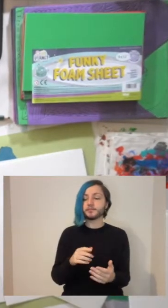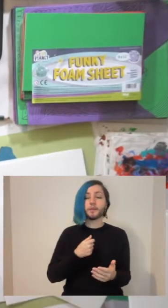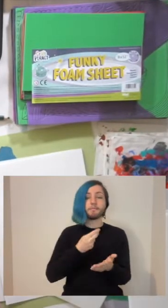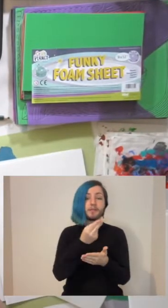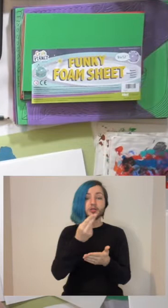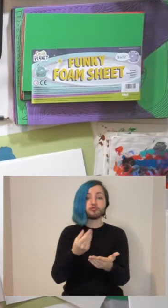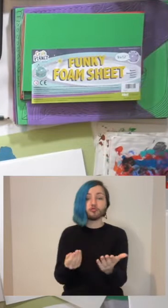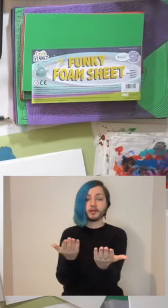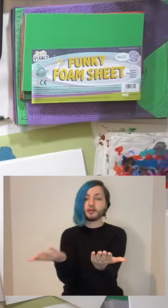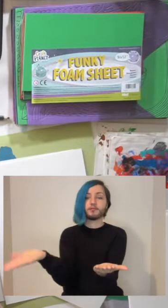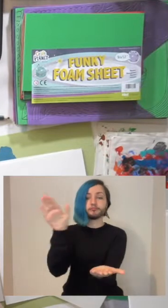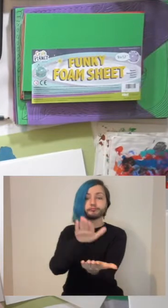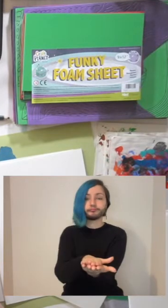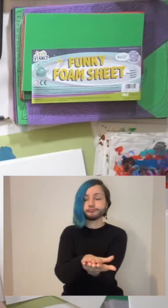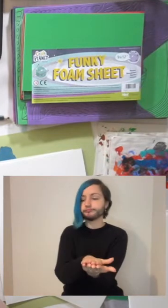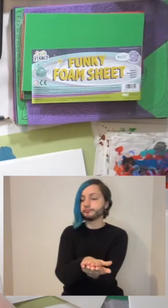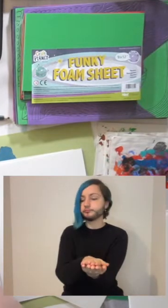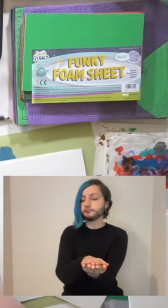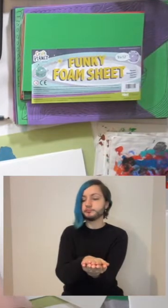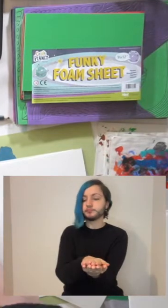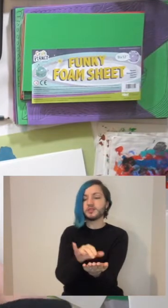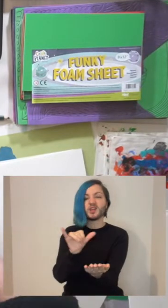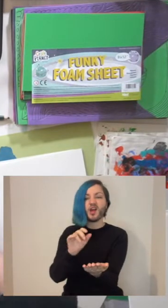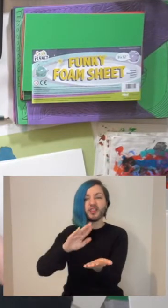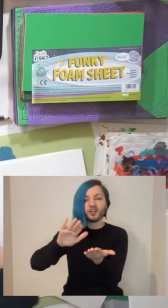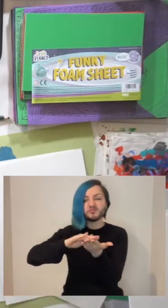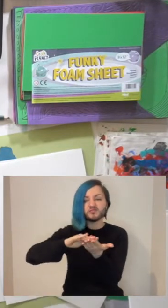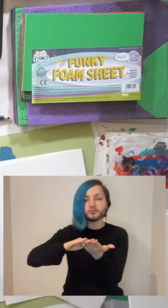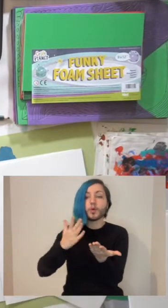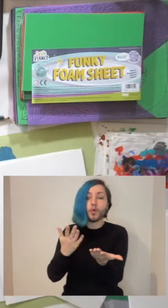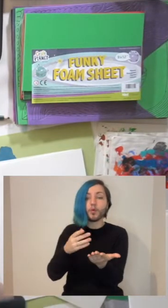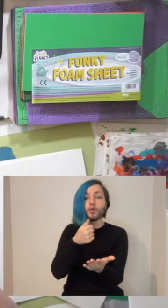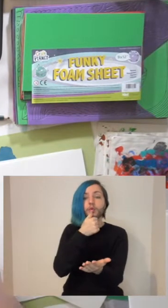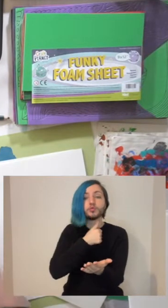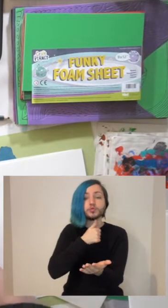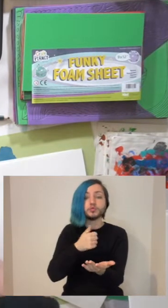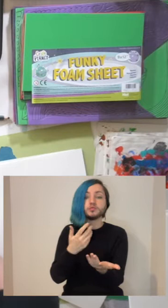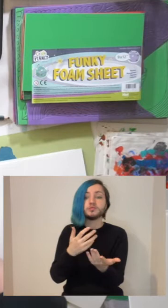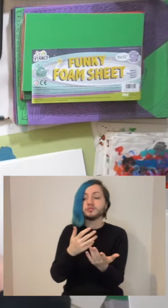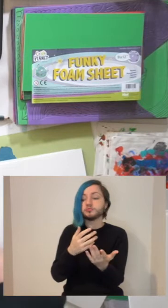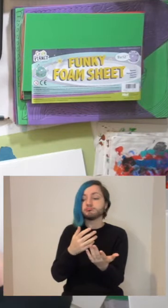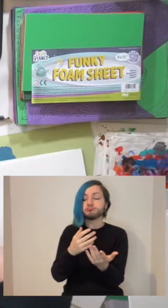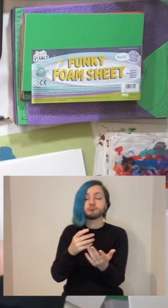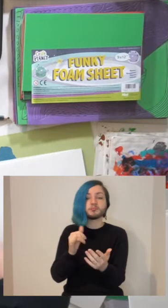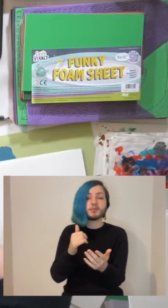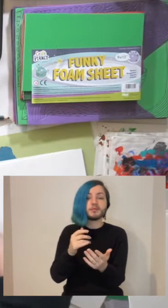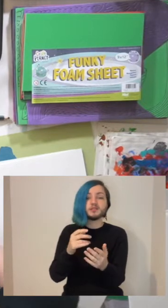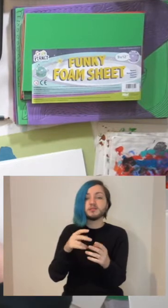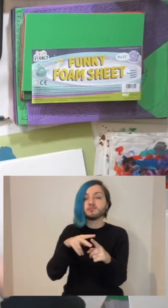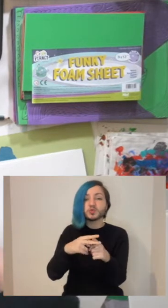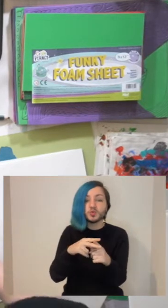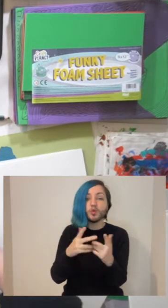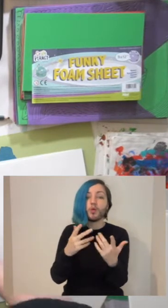place my drawing upside down, and you press or you use like the